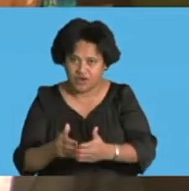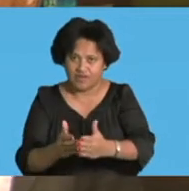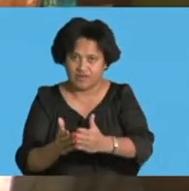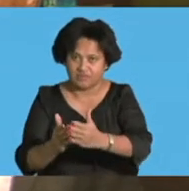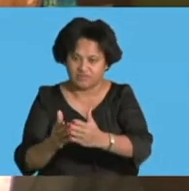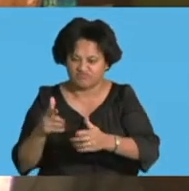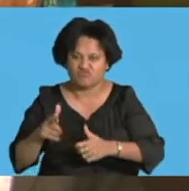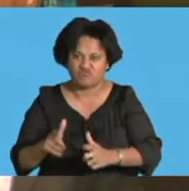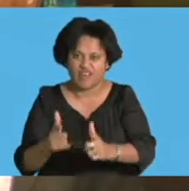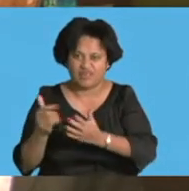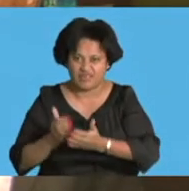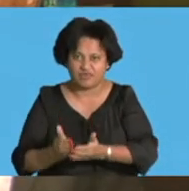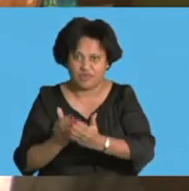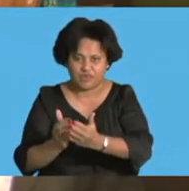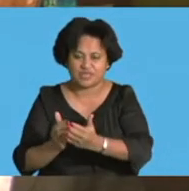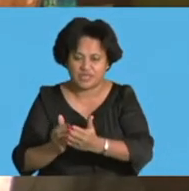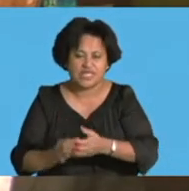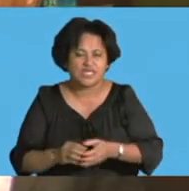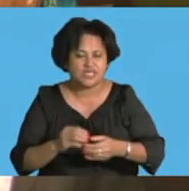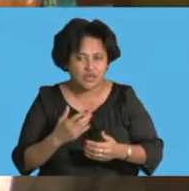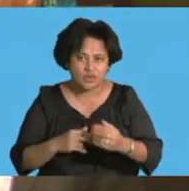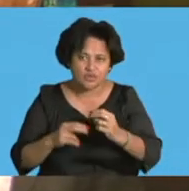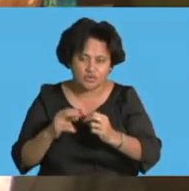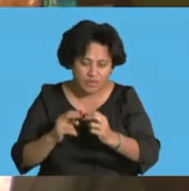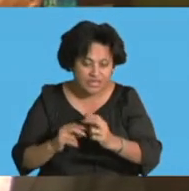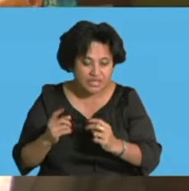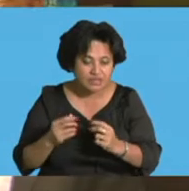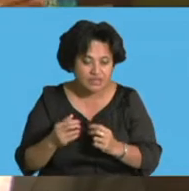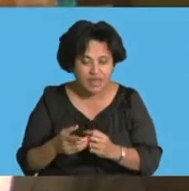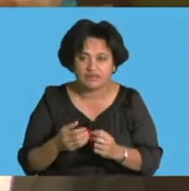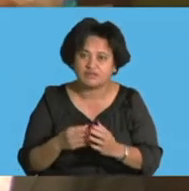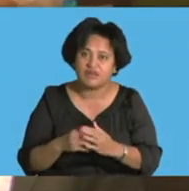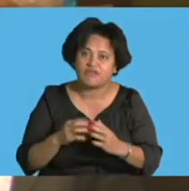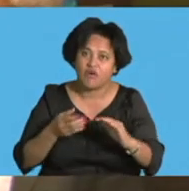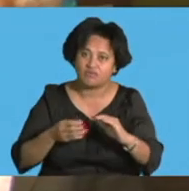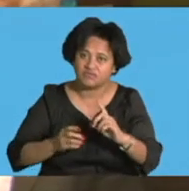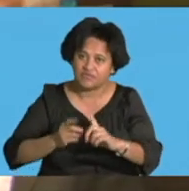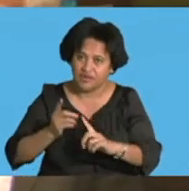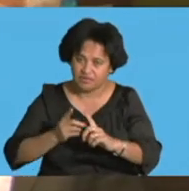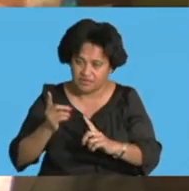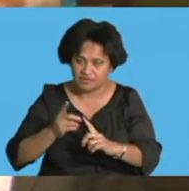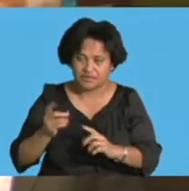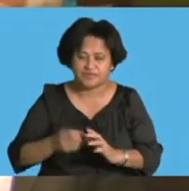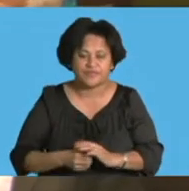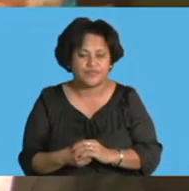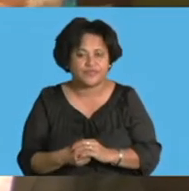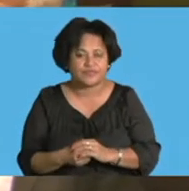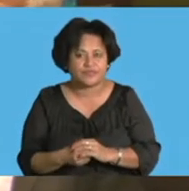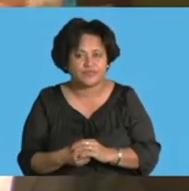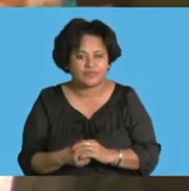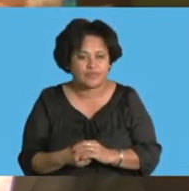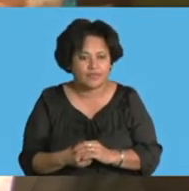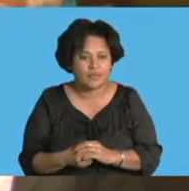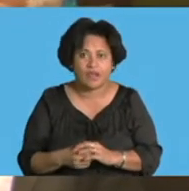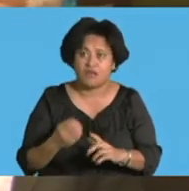some of the factors in building an environmental of progressive economic development. Mr. Speaker, say,